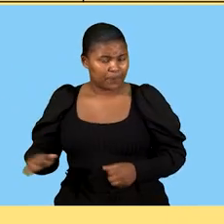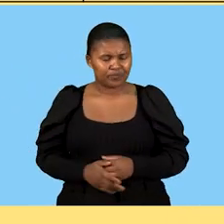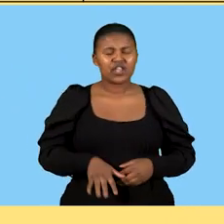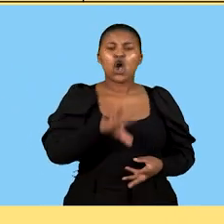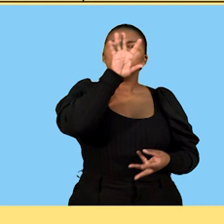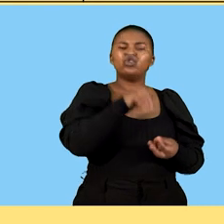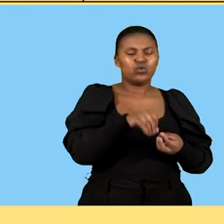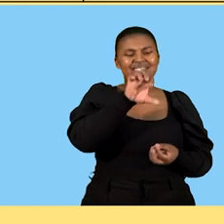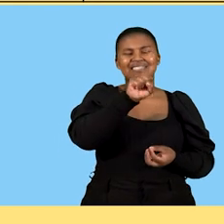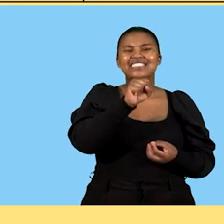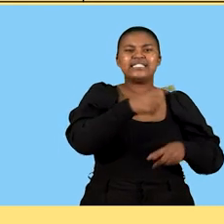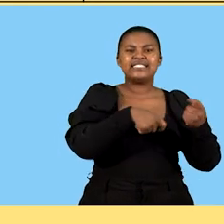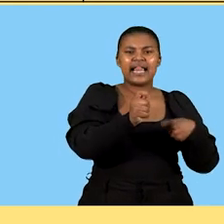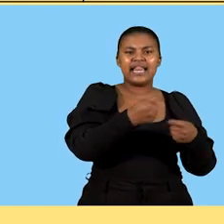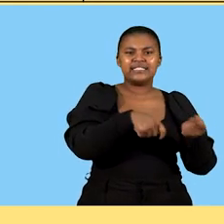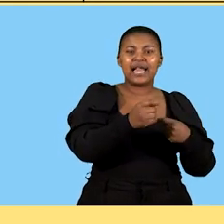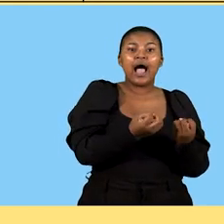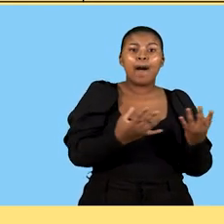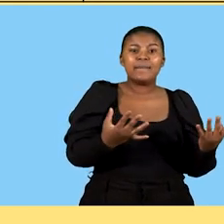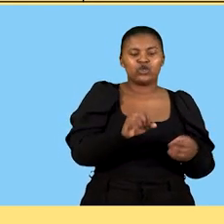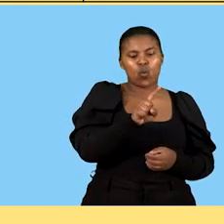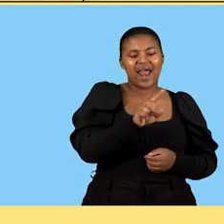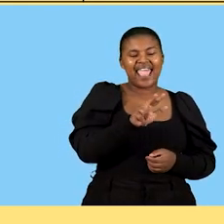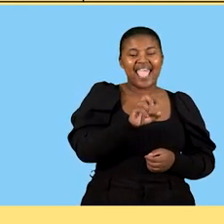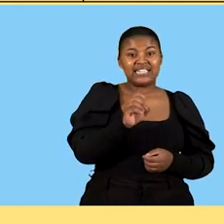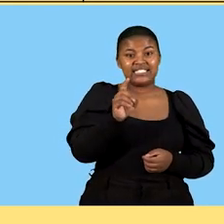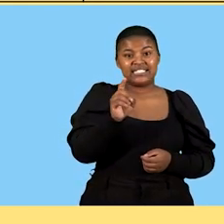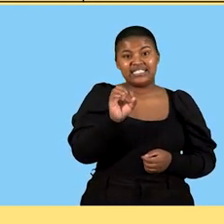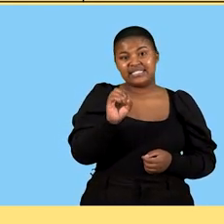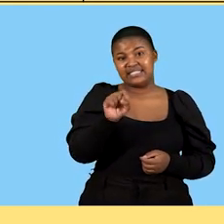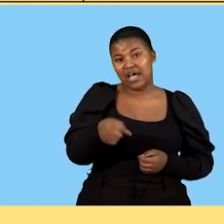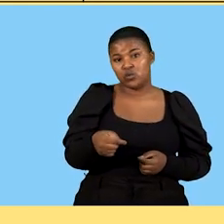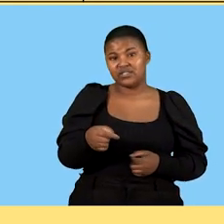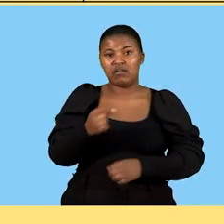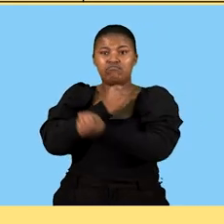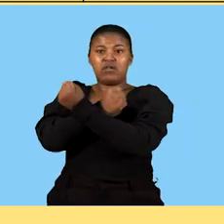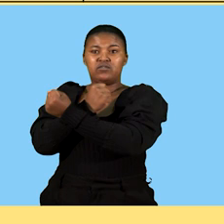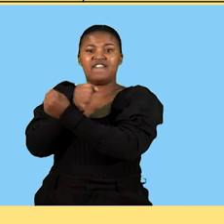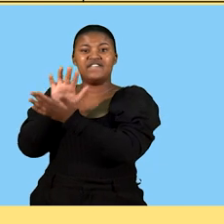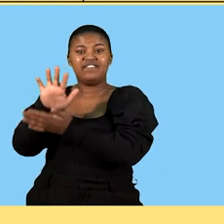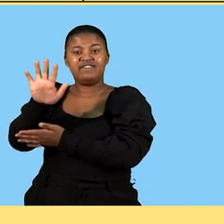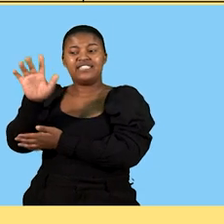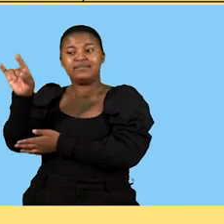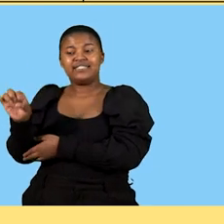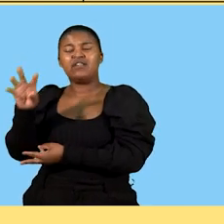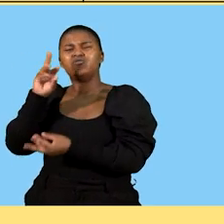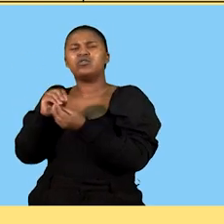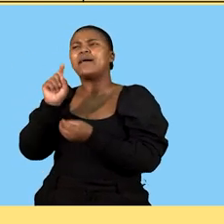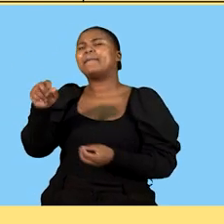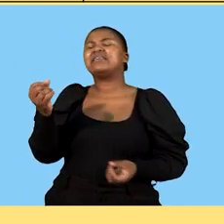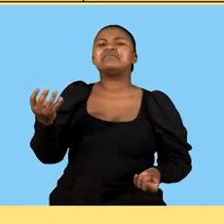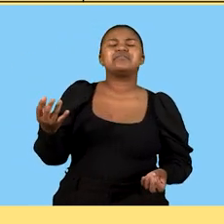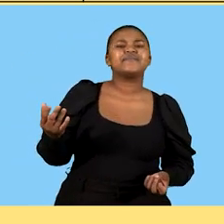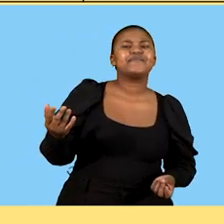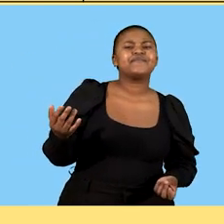rent income. That means we're increasing our income. And income affects owner's